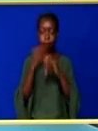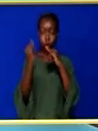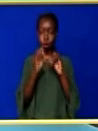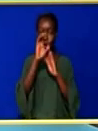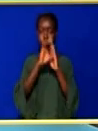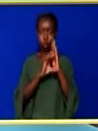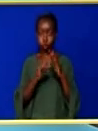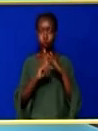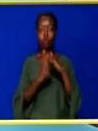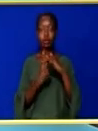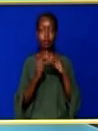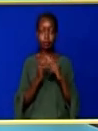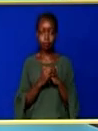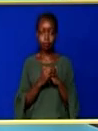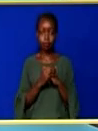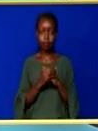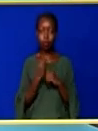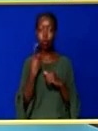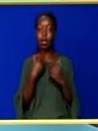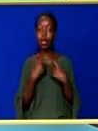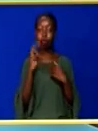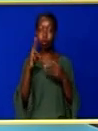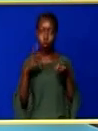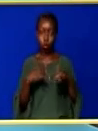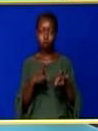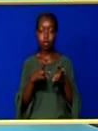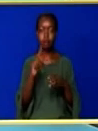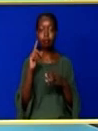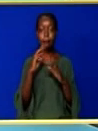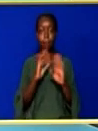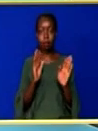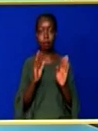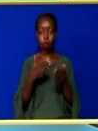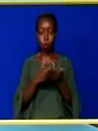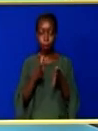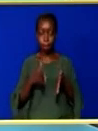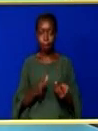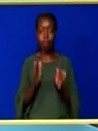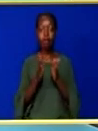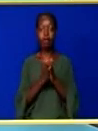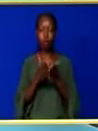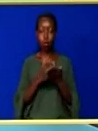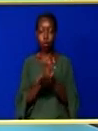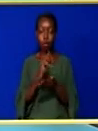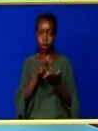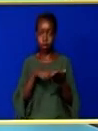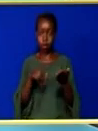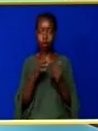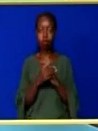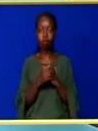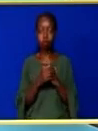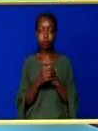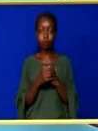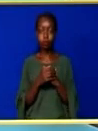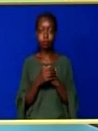was promulgated. So we only have 2 ways. 2 ways. So the first one, through birth, you can become a Kenyan citizen. Through registration, again,